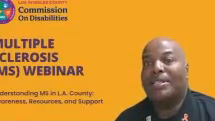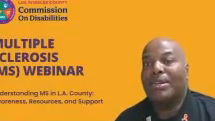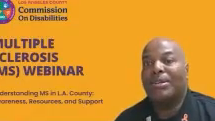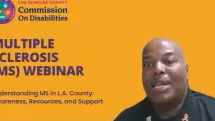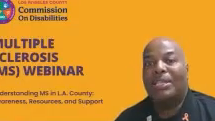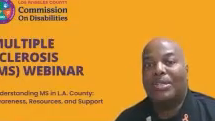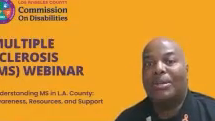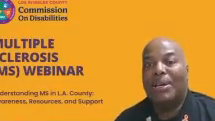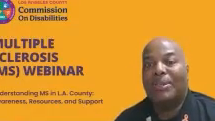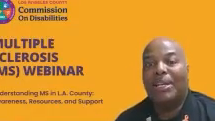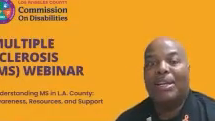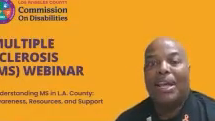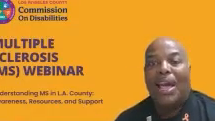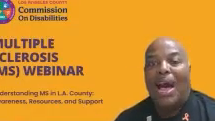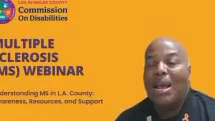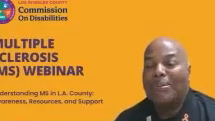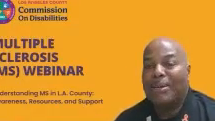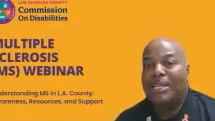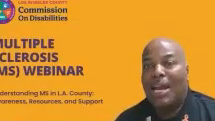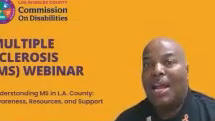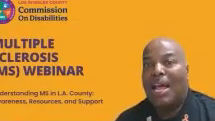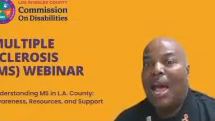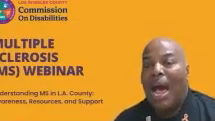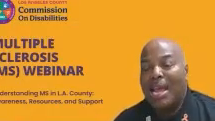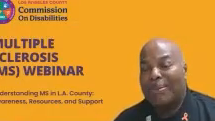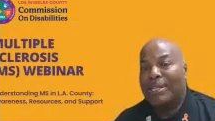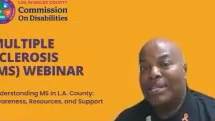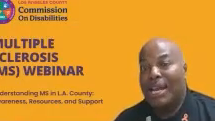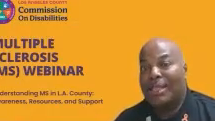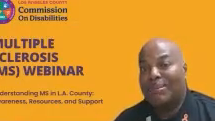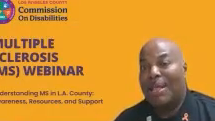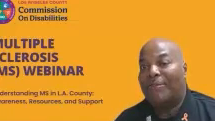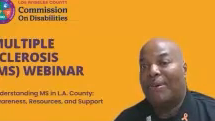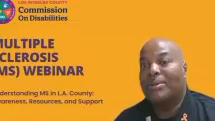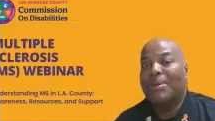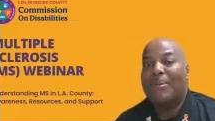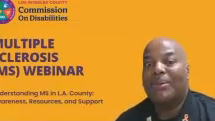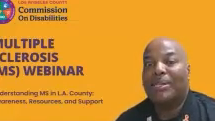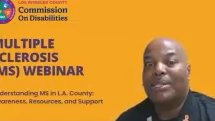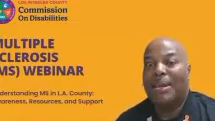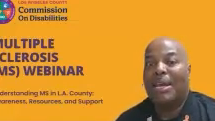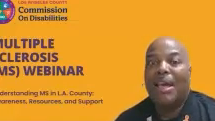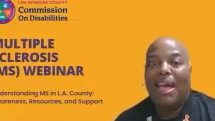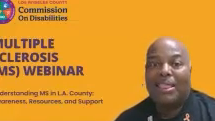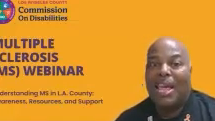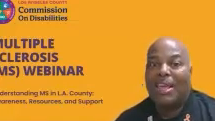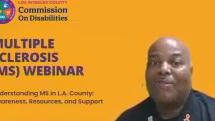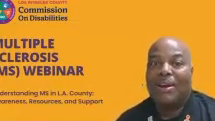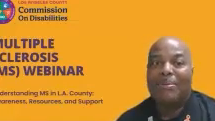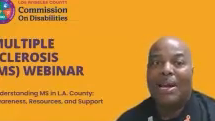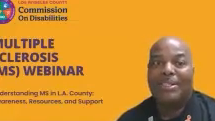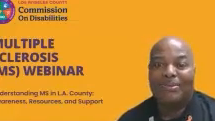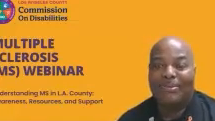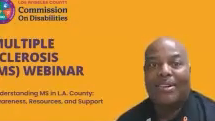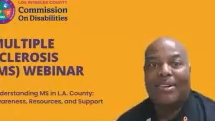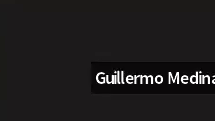on the roster to get into the building. I appreciate it. I appreciate this platform to be able to speak. Thank you